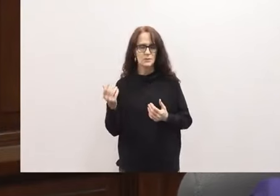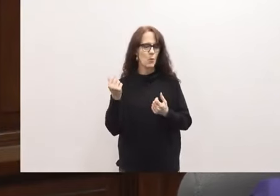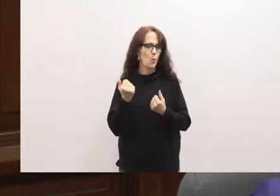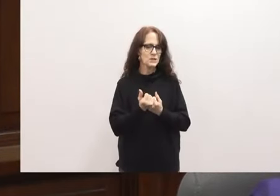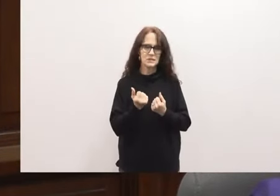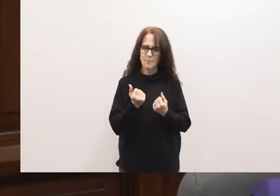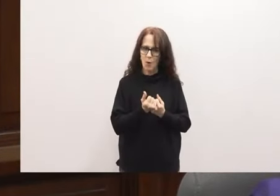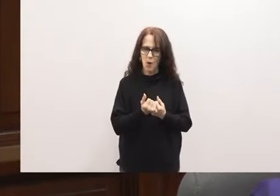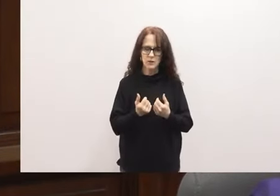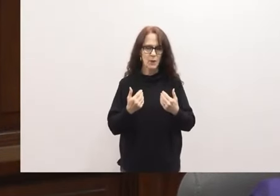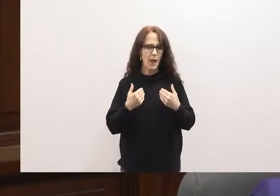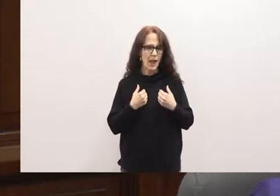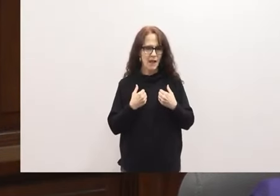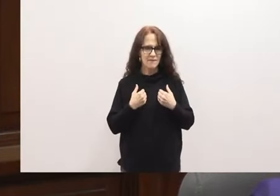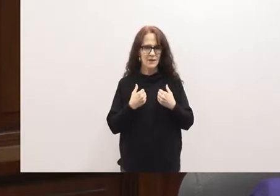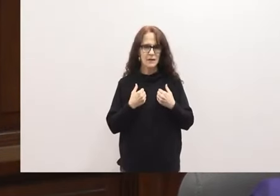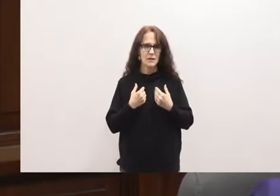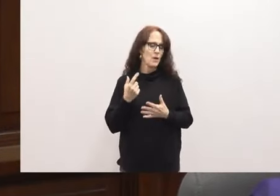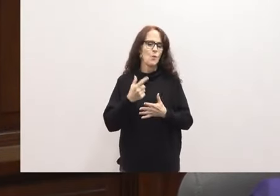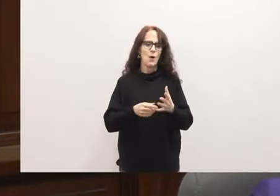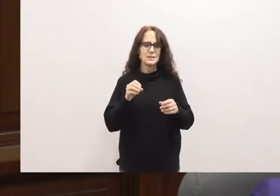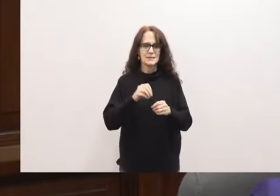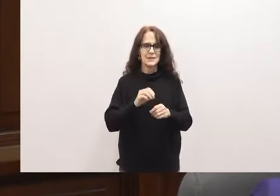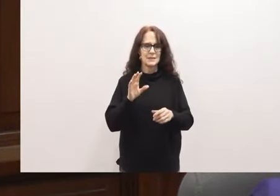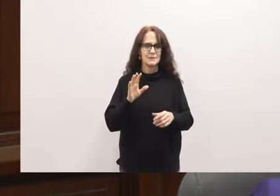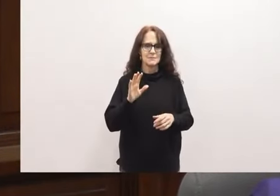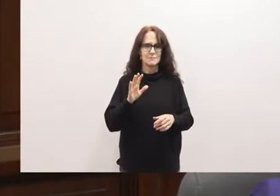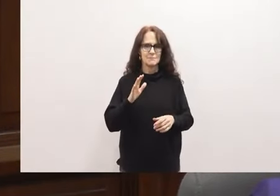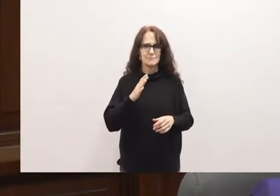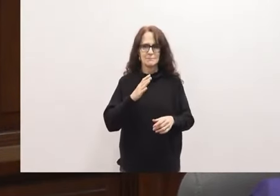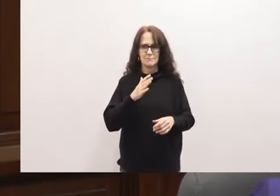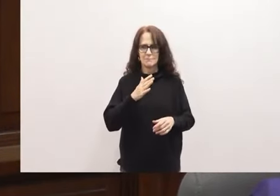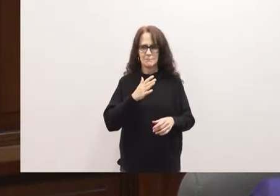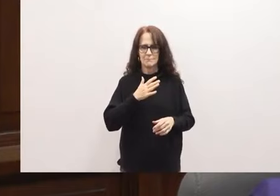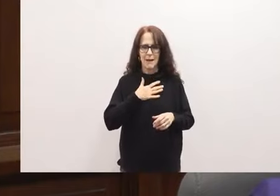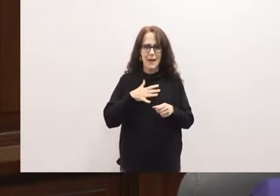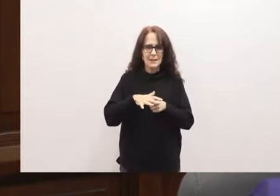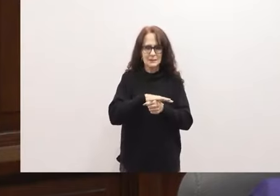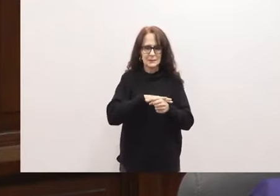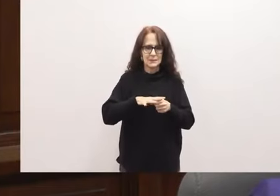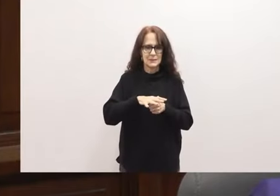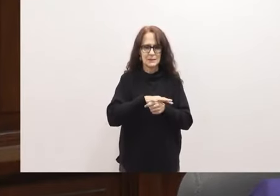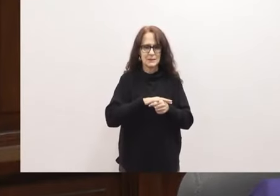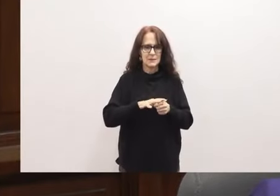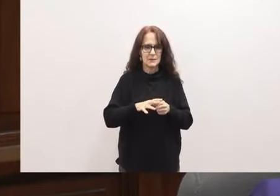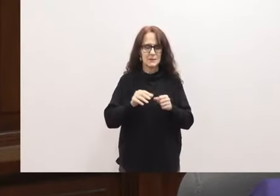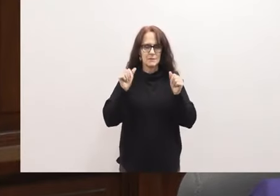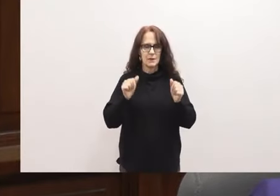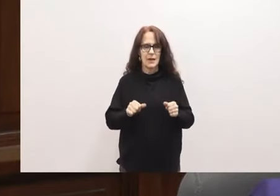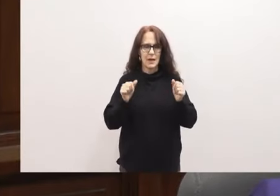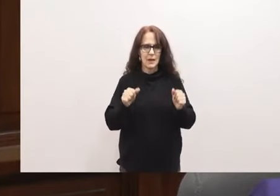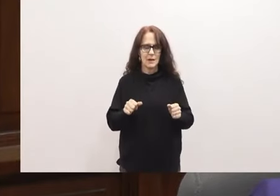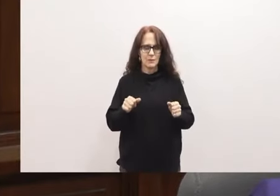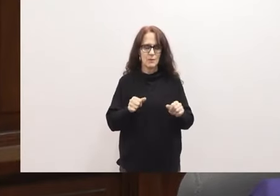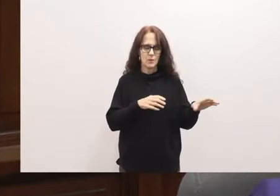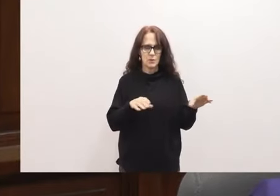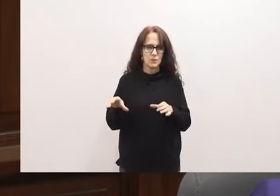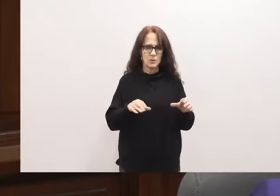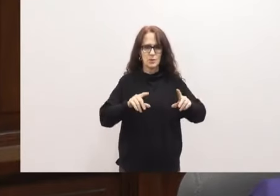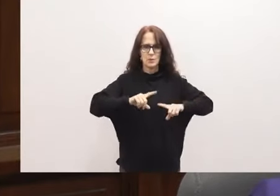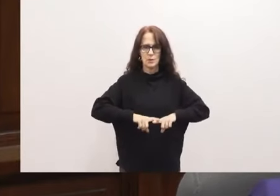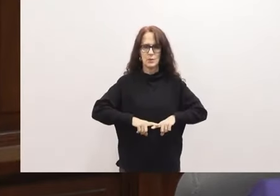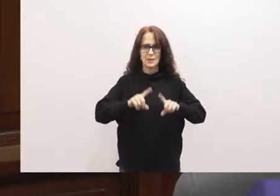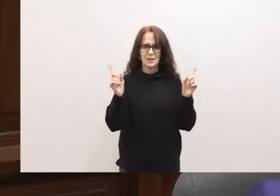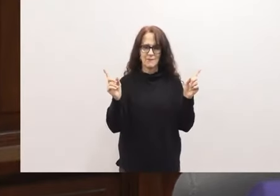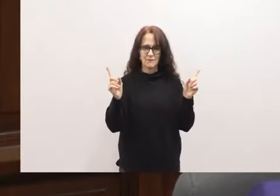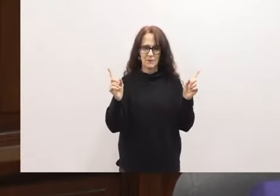have? What's in my wheelhouse to be able to do something different,